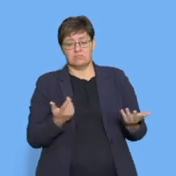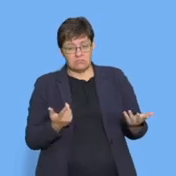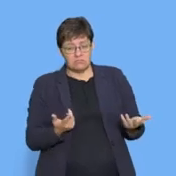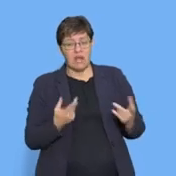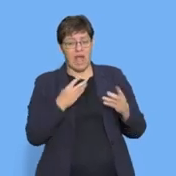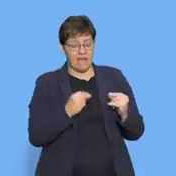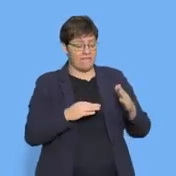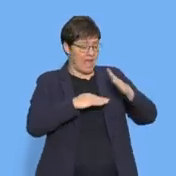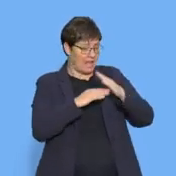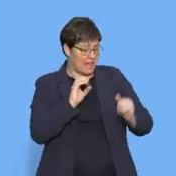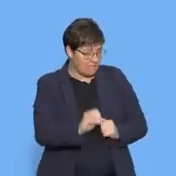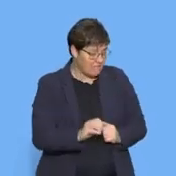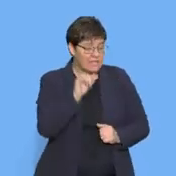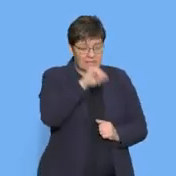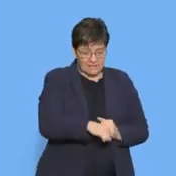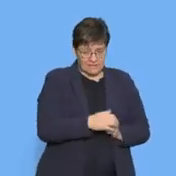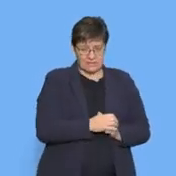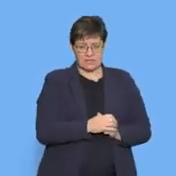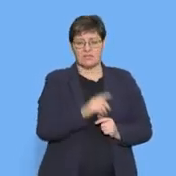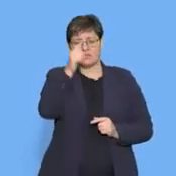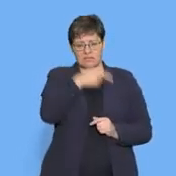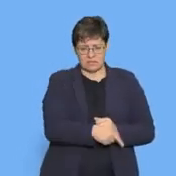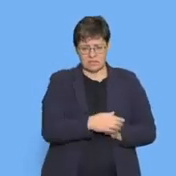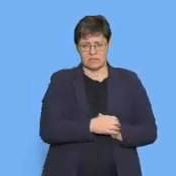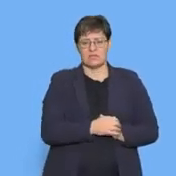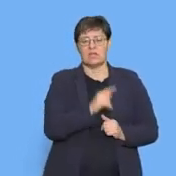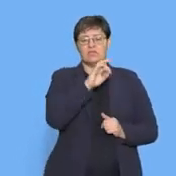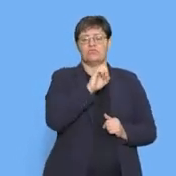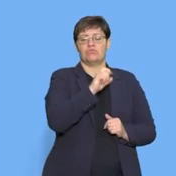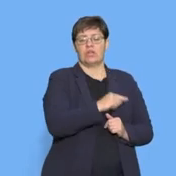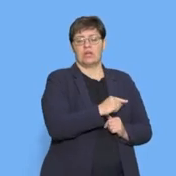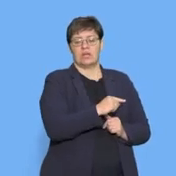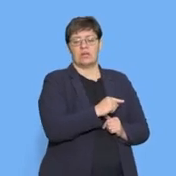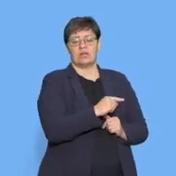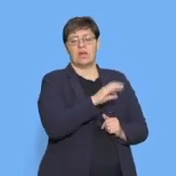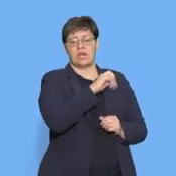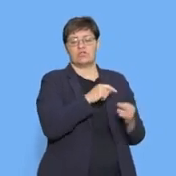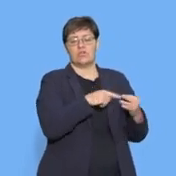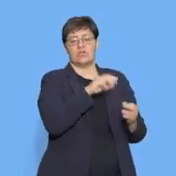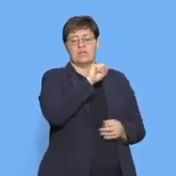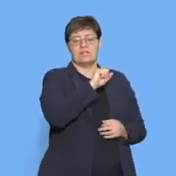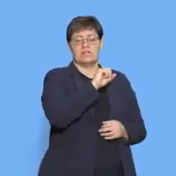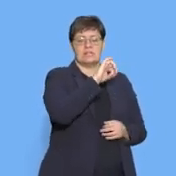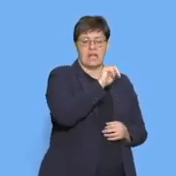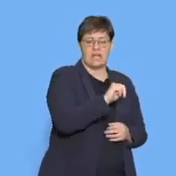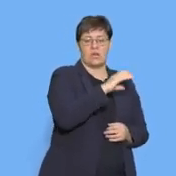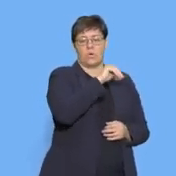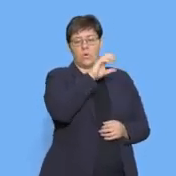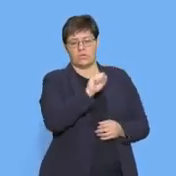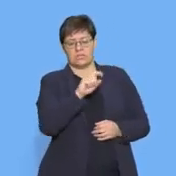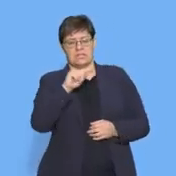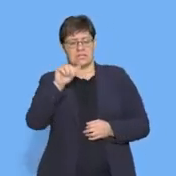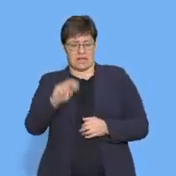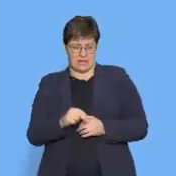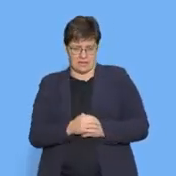ask, does it have angles? If it does have angles, then we go to grade 10 trigonometry using the three ratios, sine, cos, and tan.